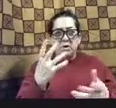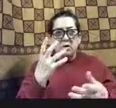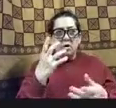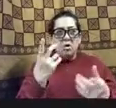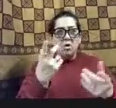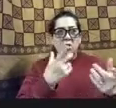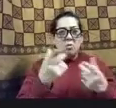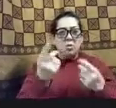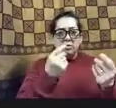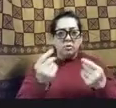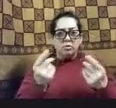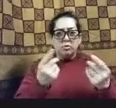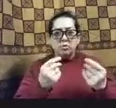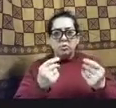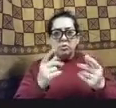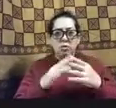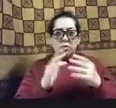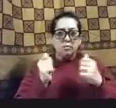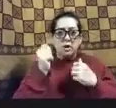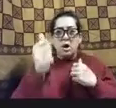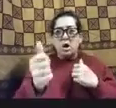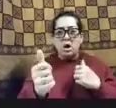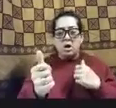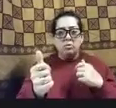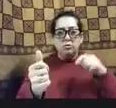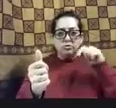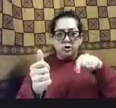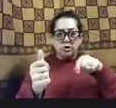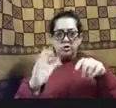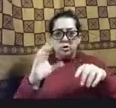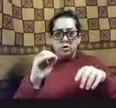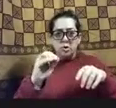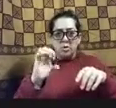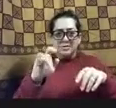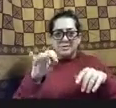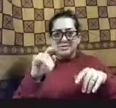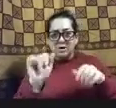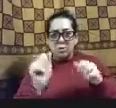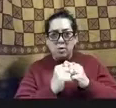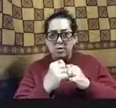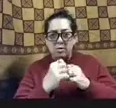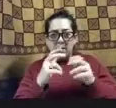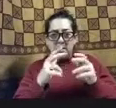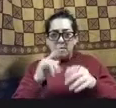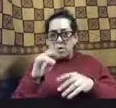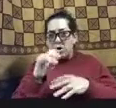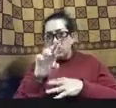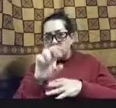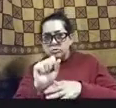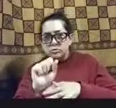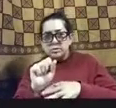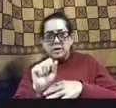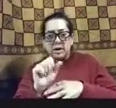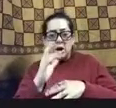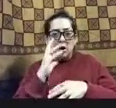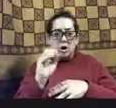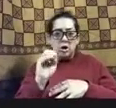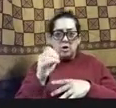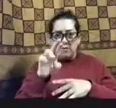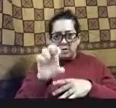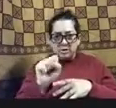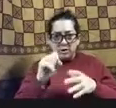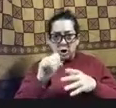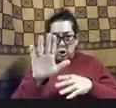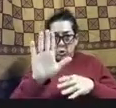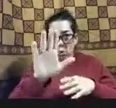been doing that actually go beyond just coexisting with predators and our native carnivores in your